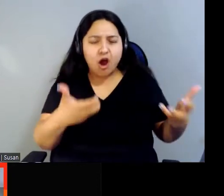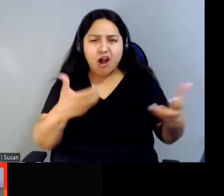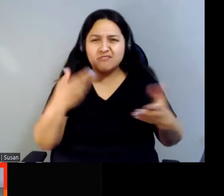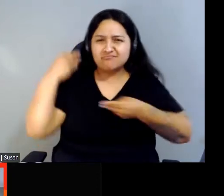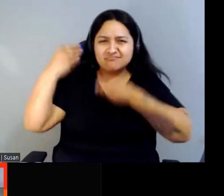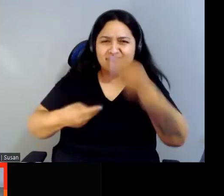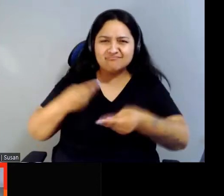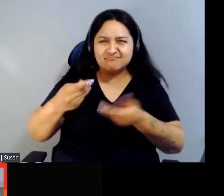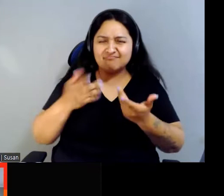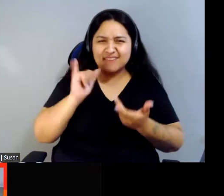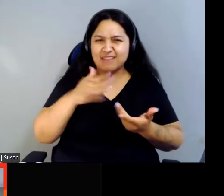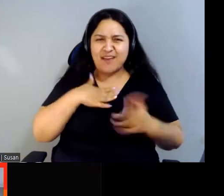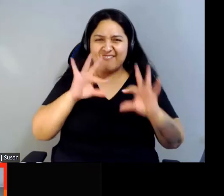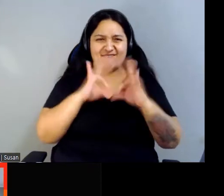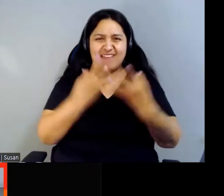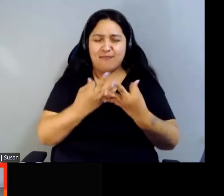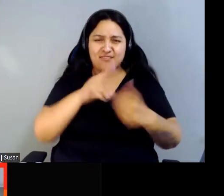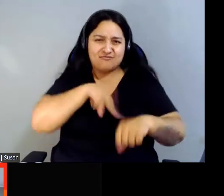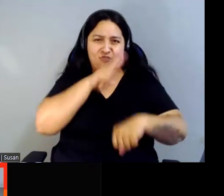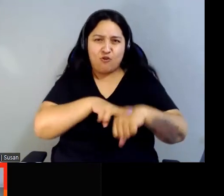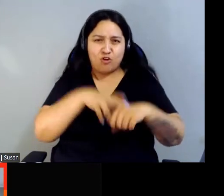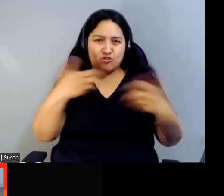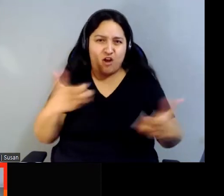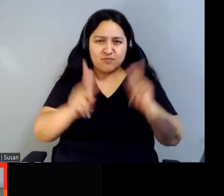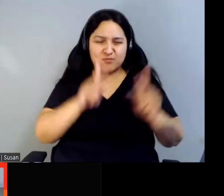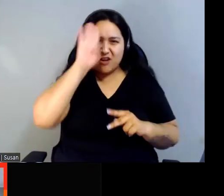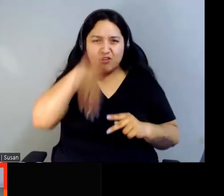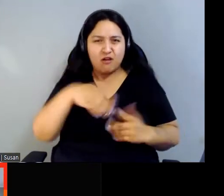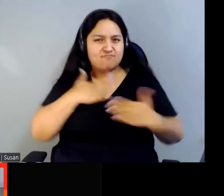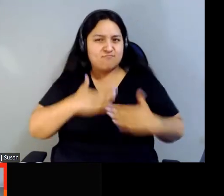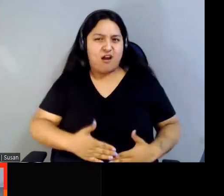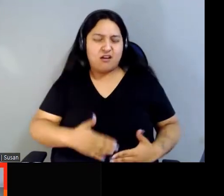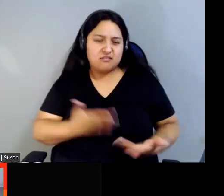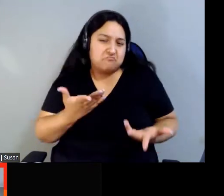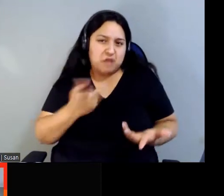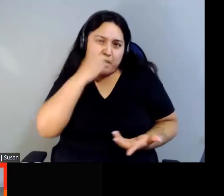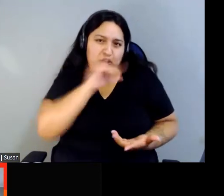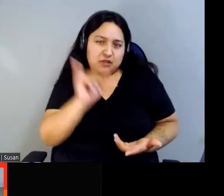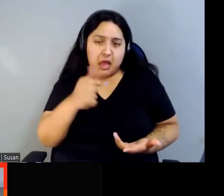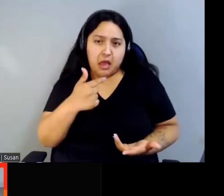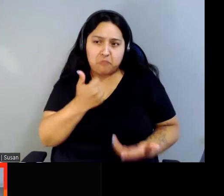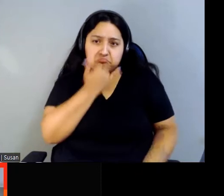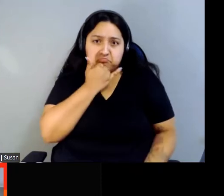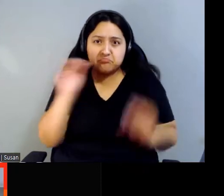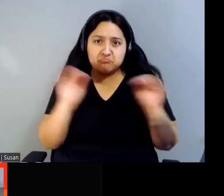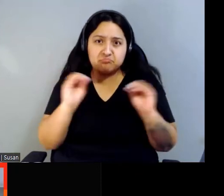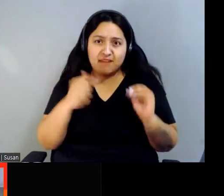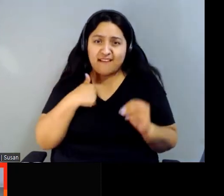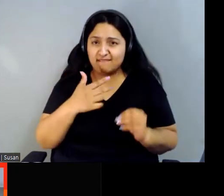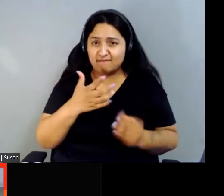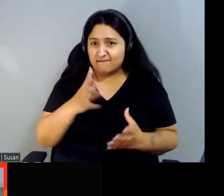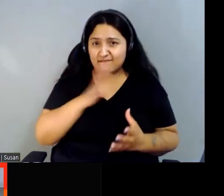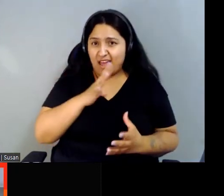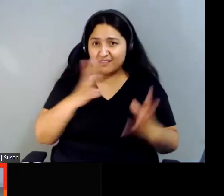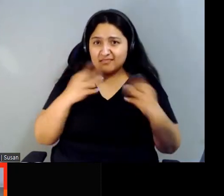known that this is what my body was going to look like. And, you know, I never saw anything wrong with it. So I